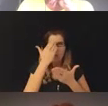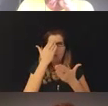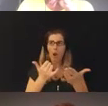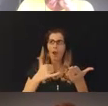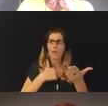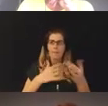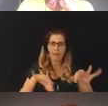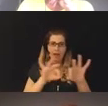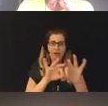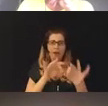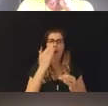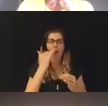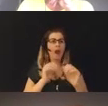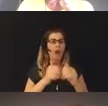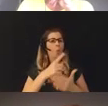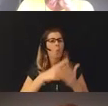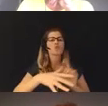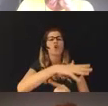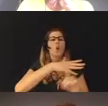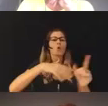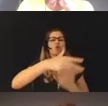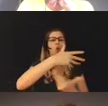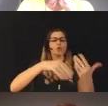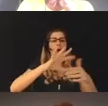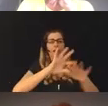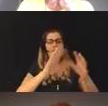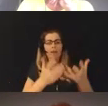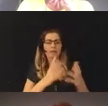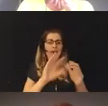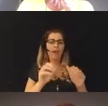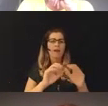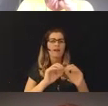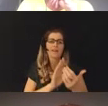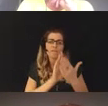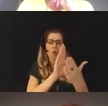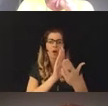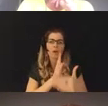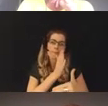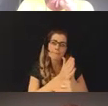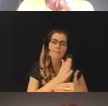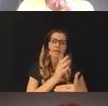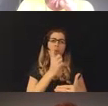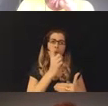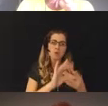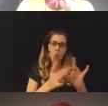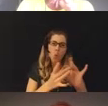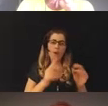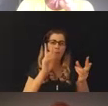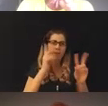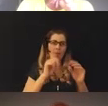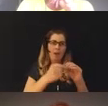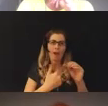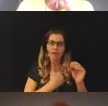context through which we're making art, and then three, confronting or disrupting single stories, biases, or misconceptions that were held about us.